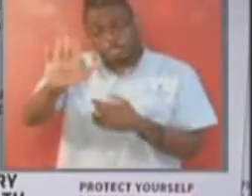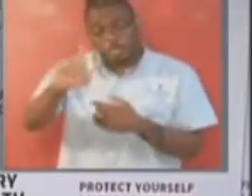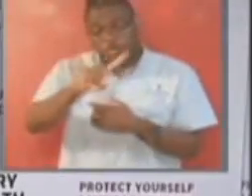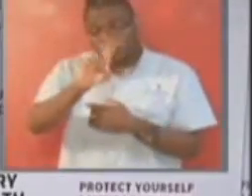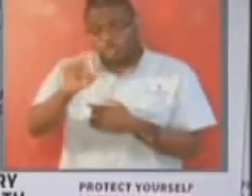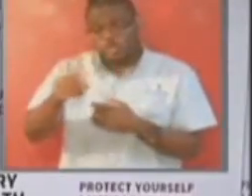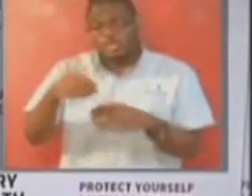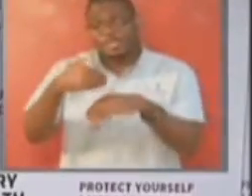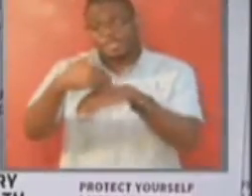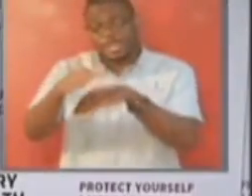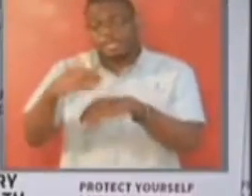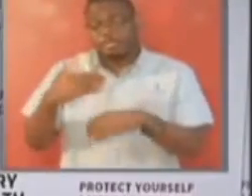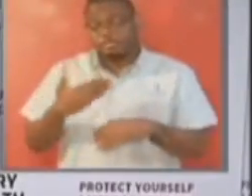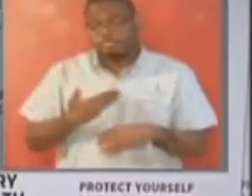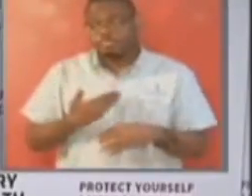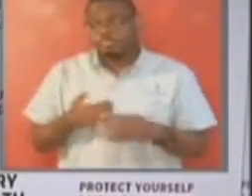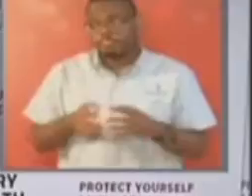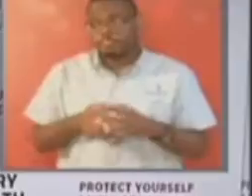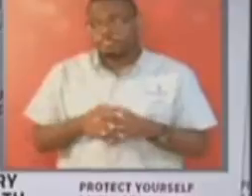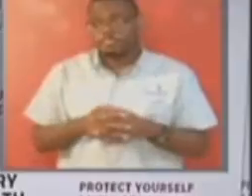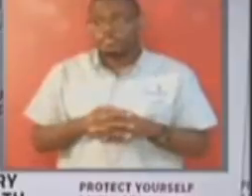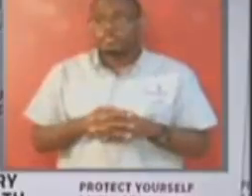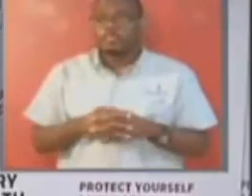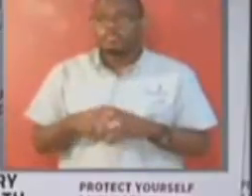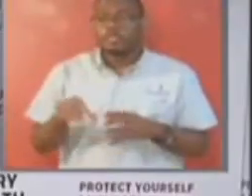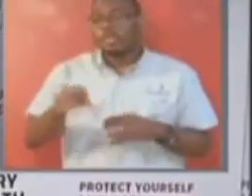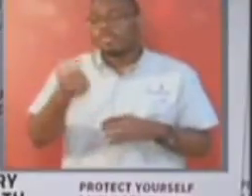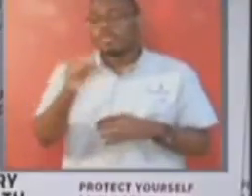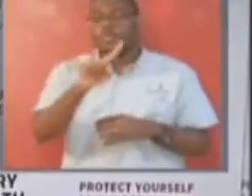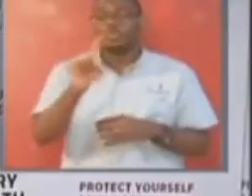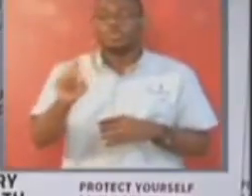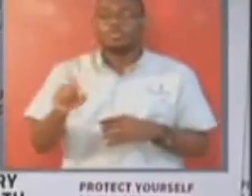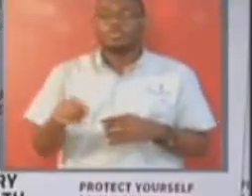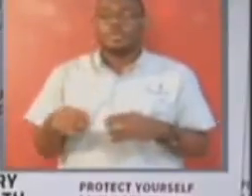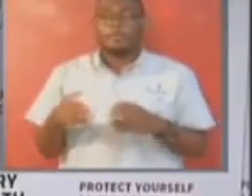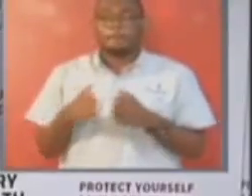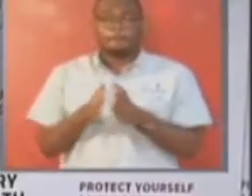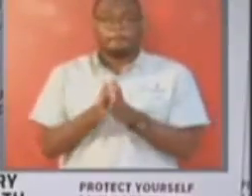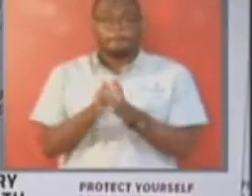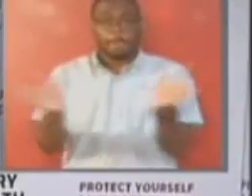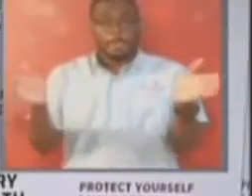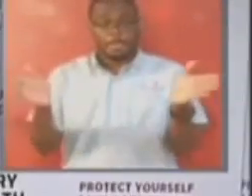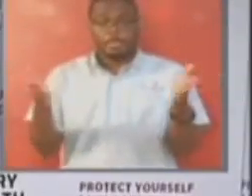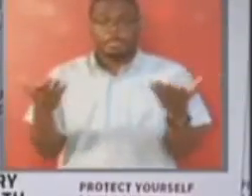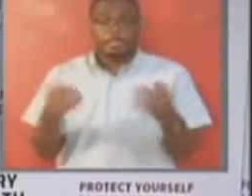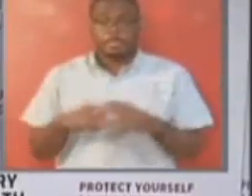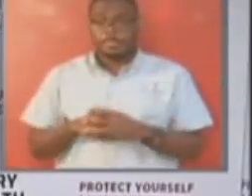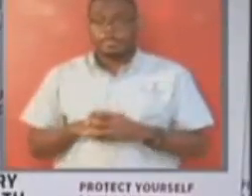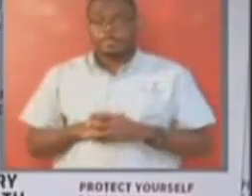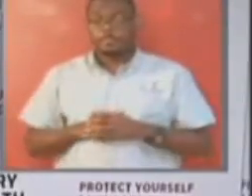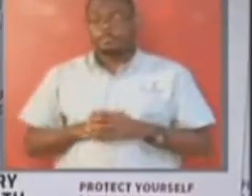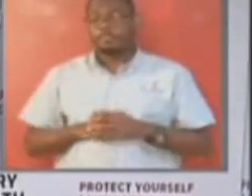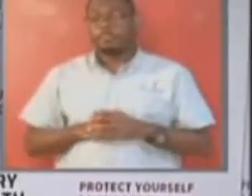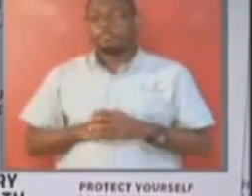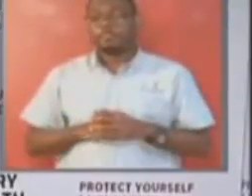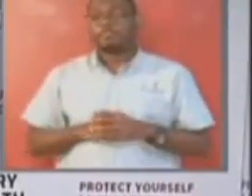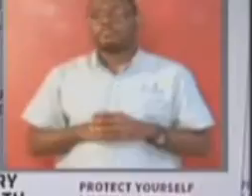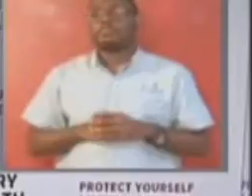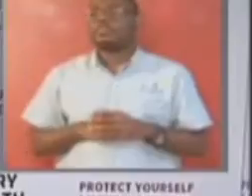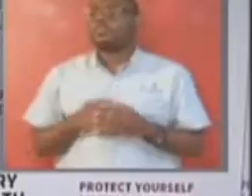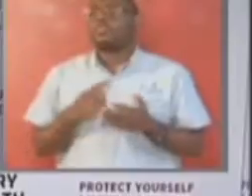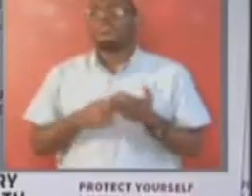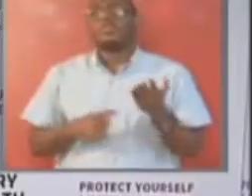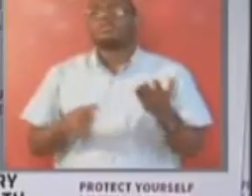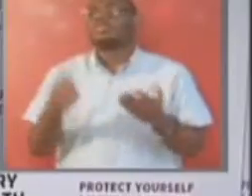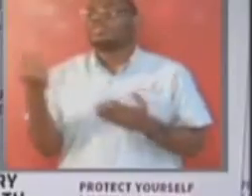to us. One other question that we are getting from the public: what are some things that persons can do to